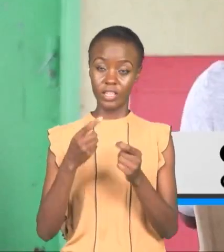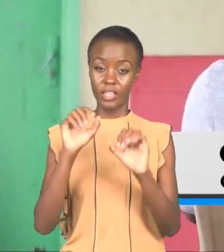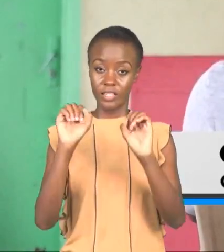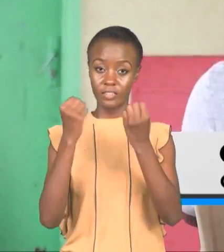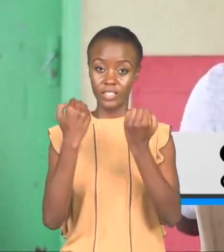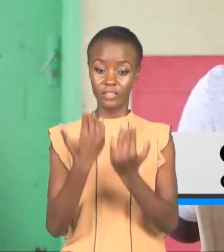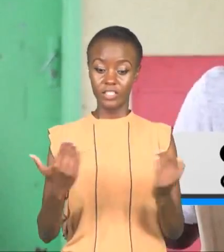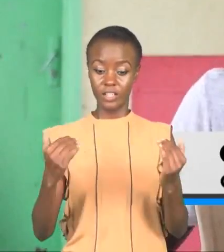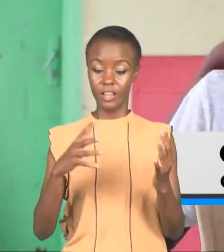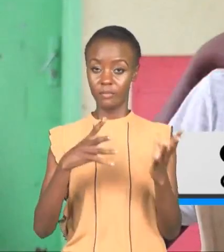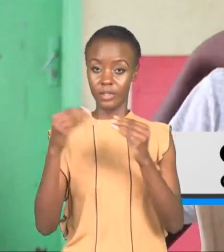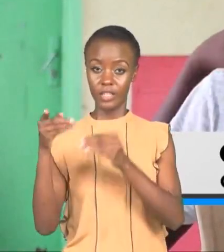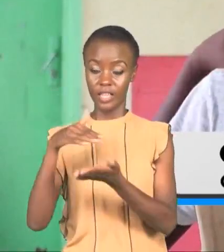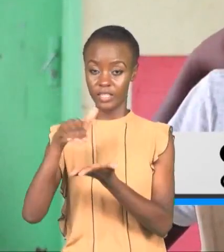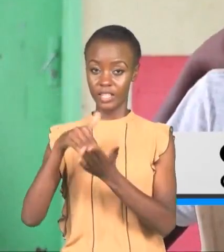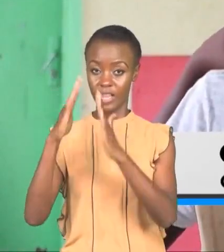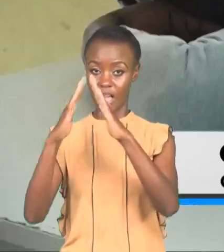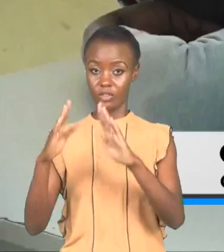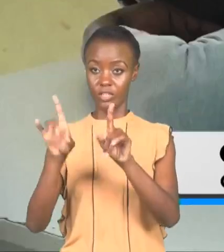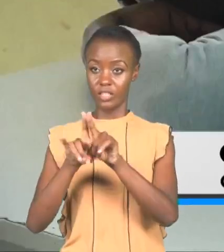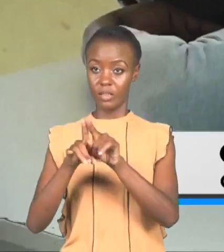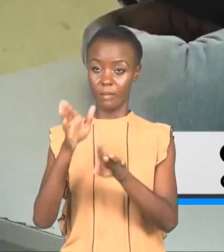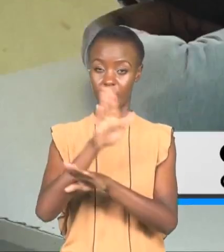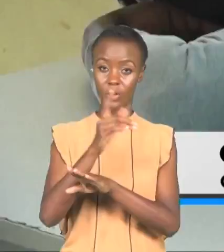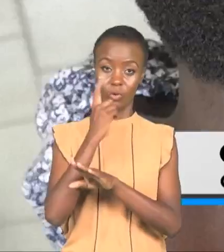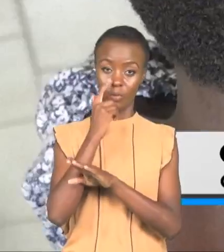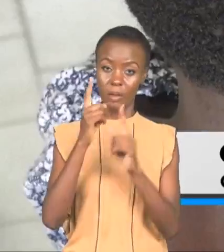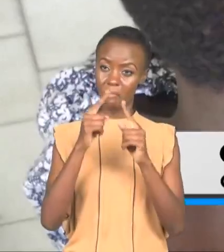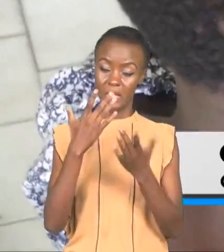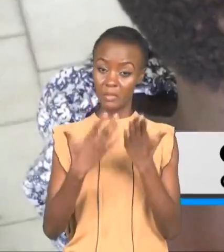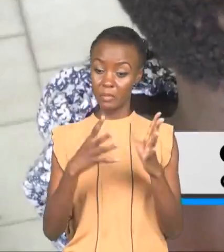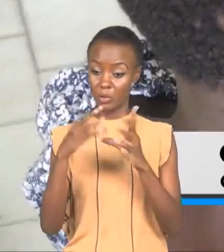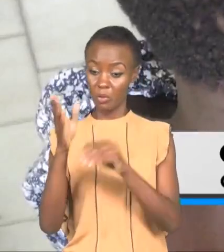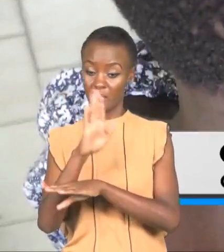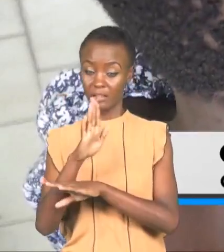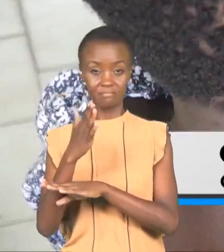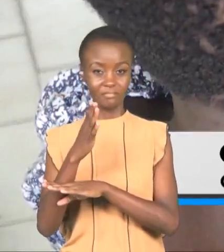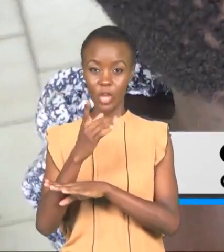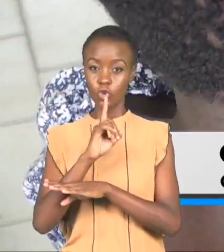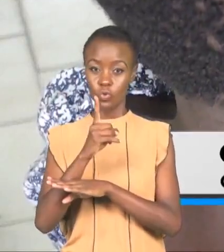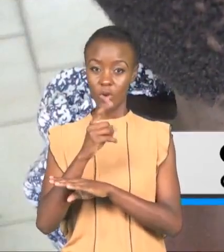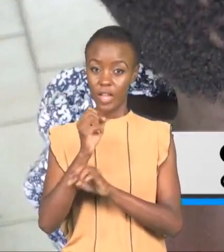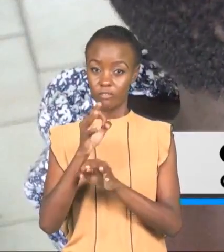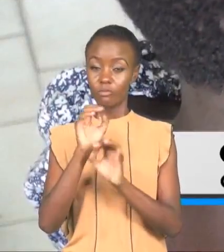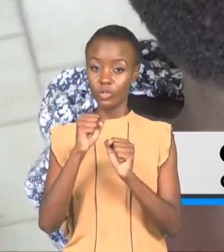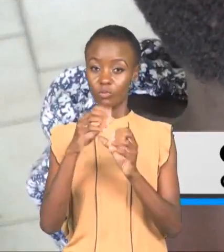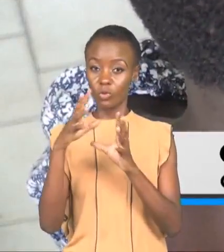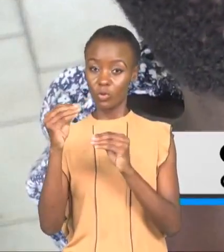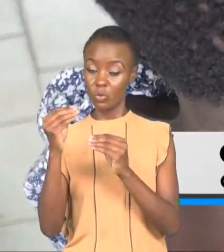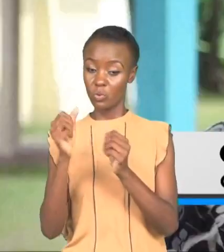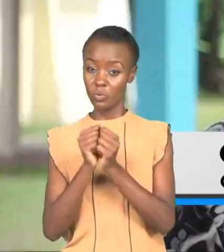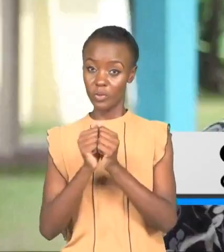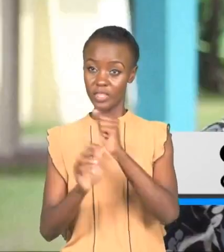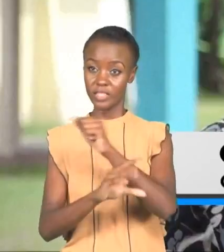are brought to this transit centre before being sent back home, yet on their return, there is no guarantee that they won't fall back into the hands of traffickers.